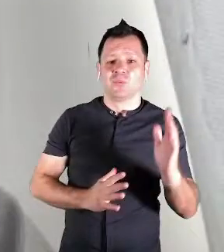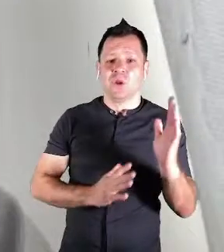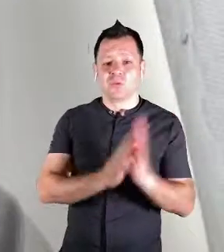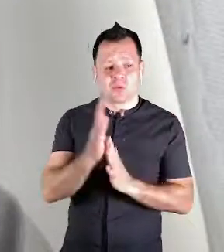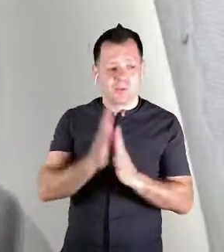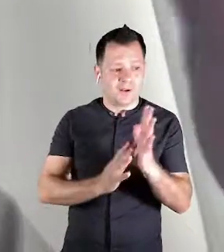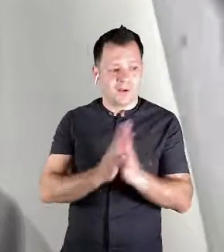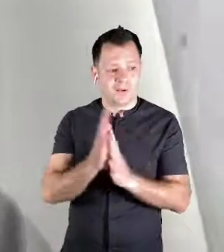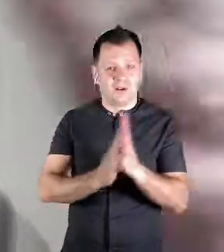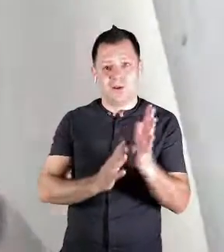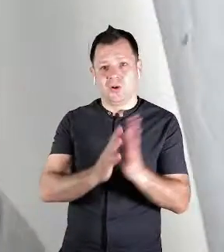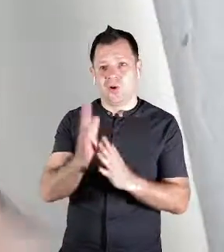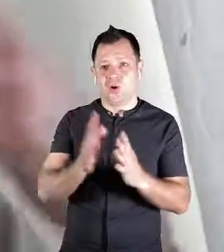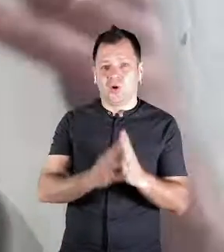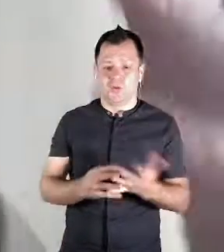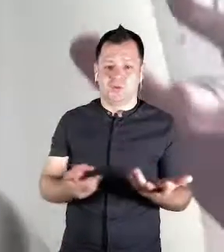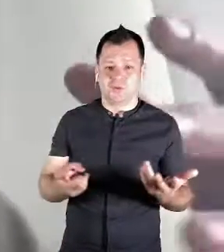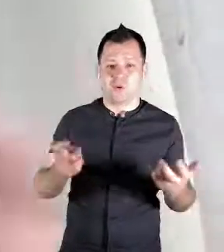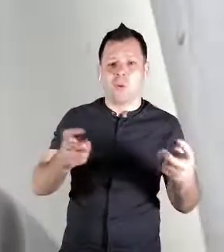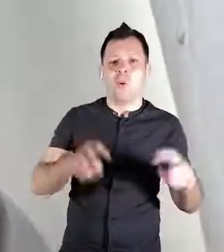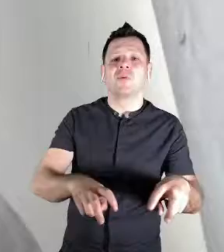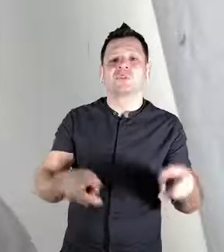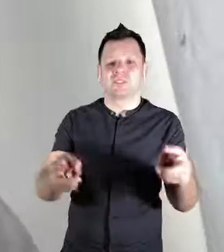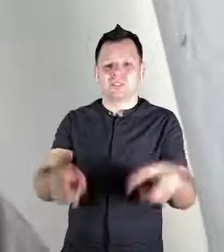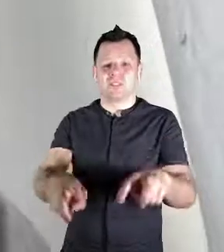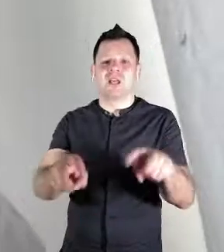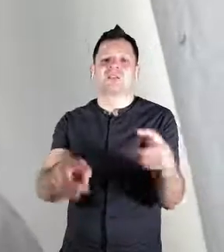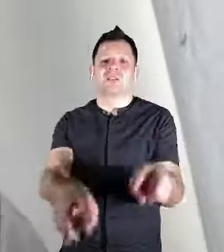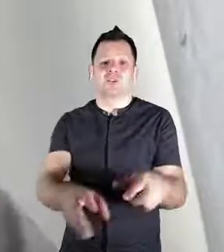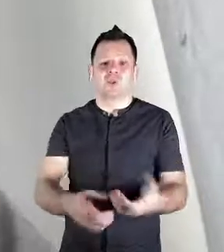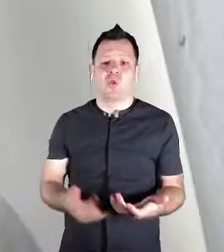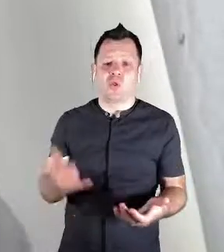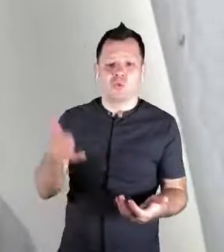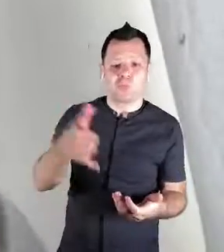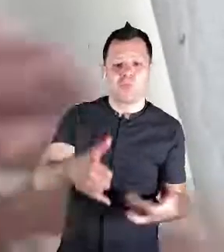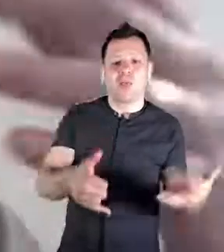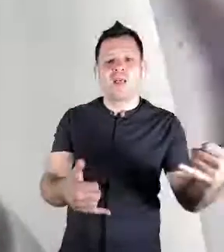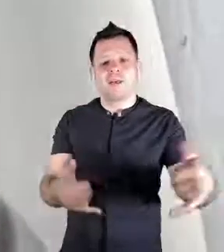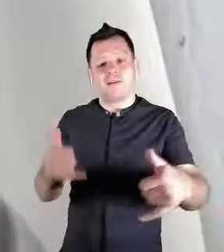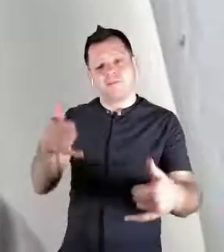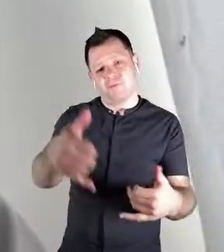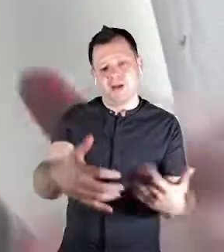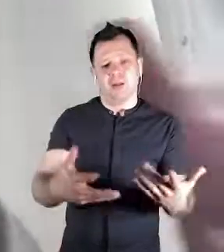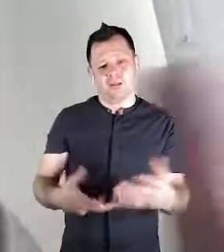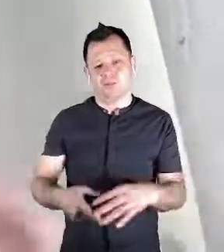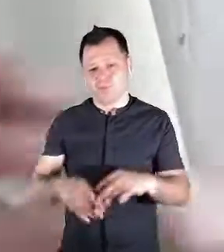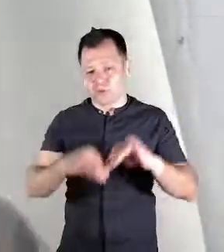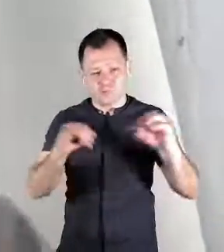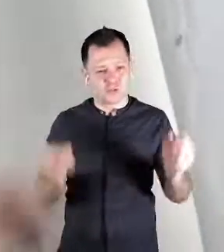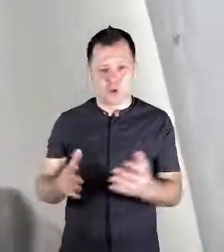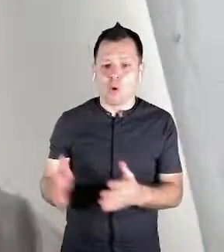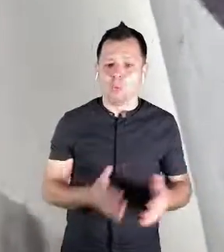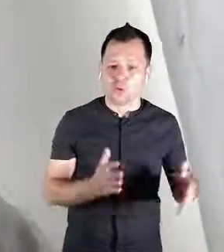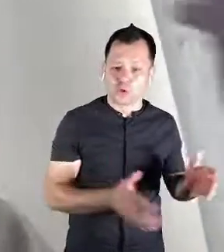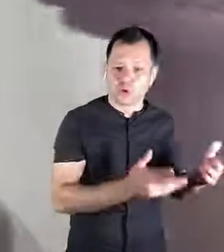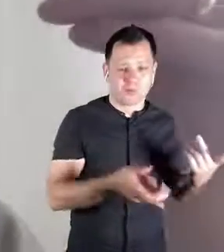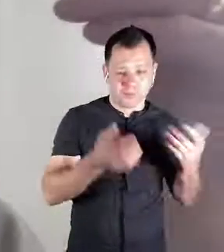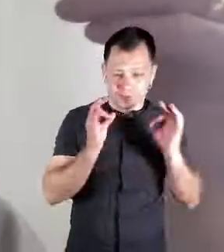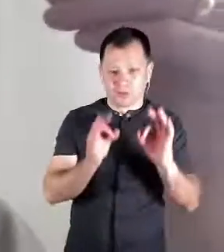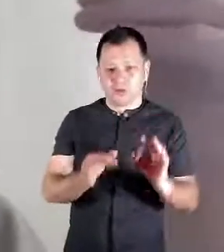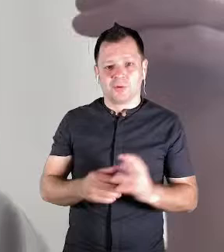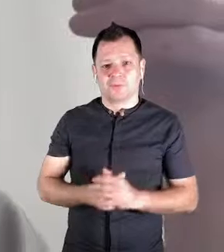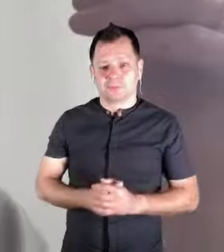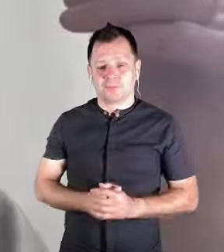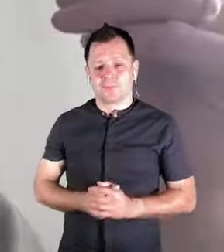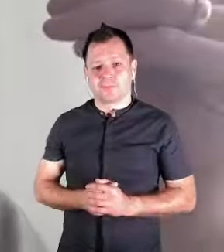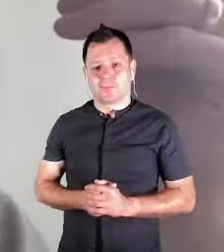hard and crossed by some cobweb-like networks of roads to get access to all the timber and so